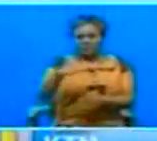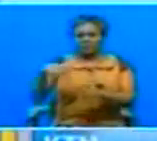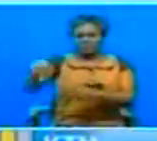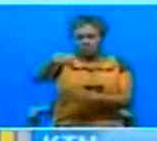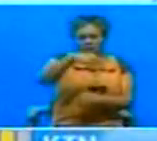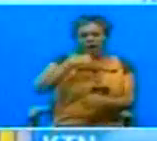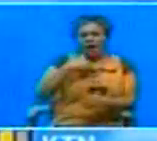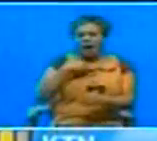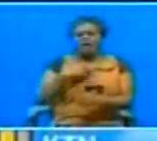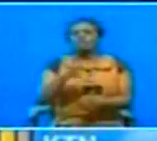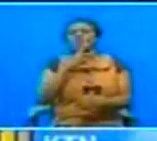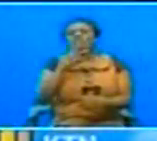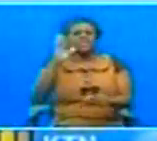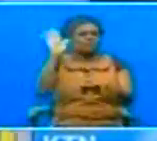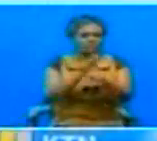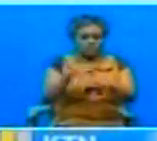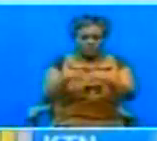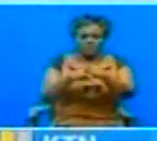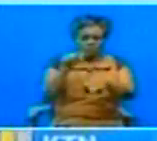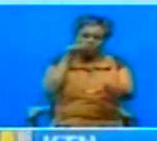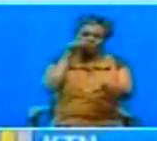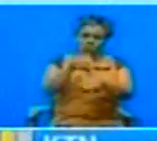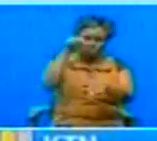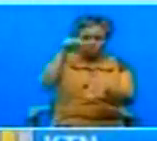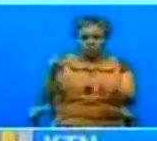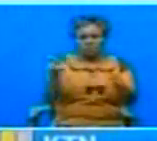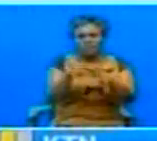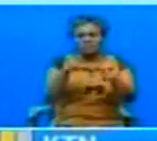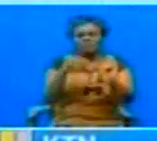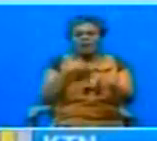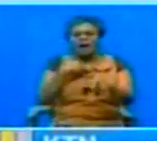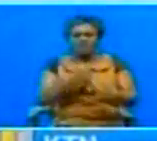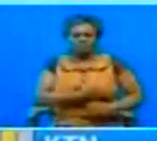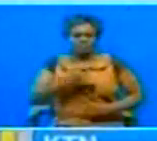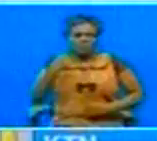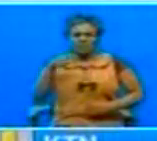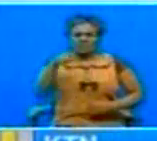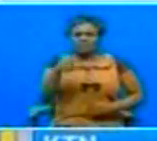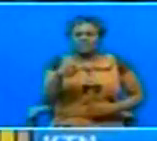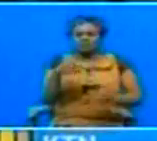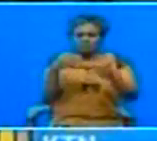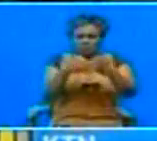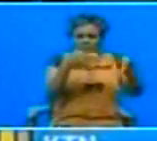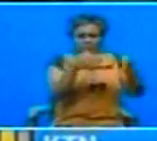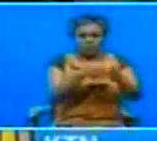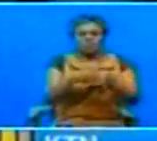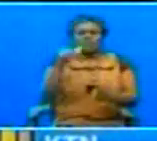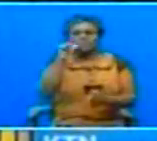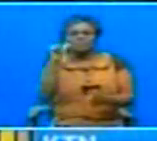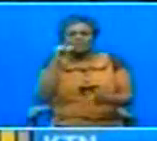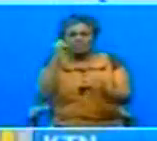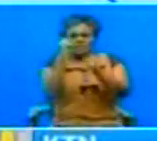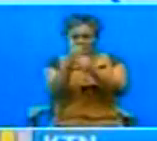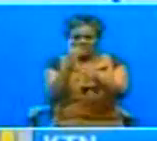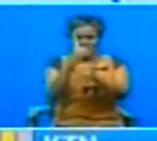by swamps infested with mosquitoes. The Talai, with inferior weapons, had resisted the British colonialists for